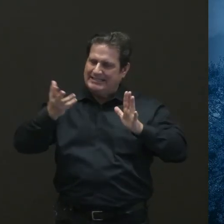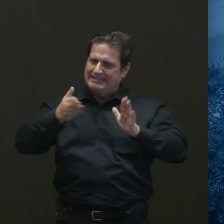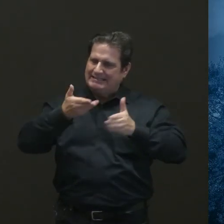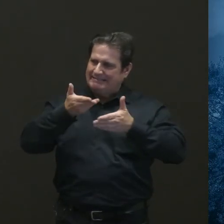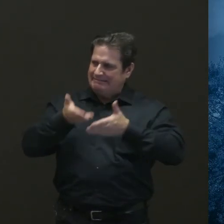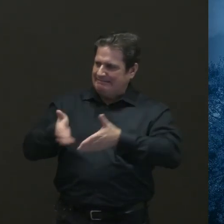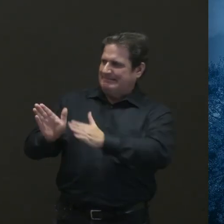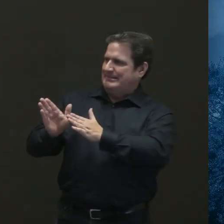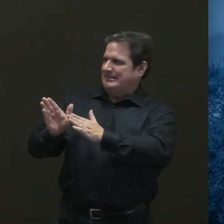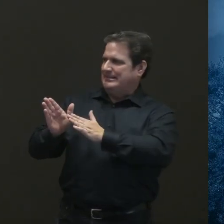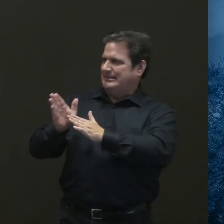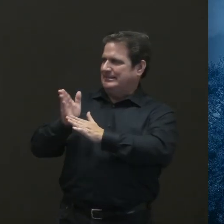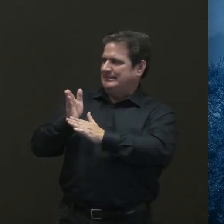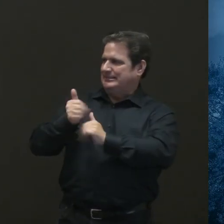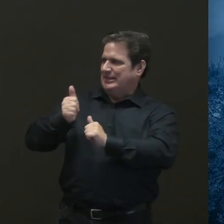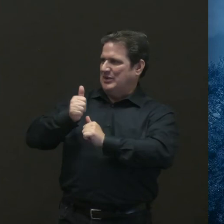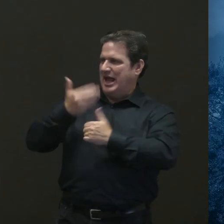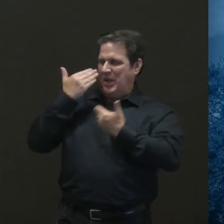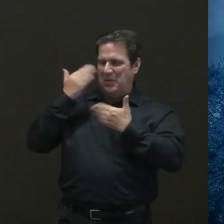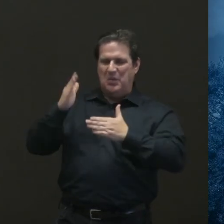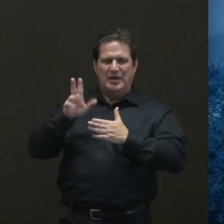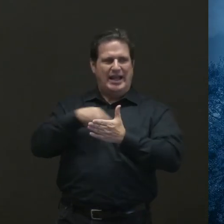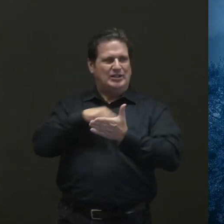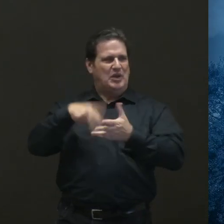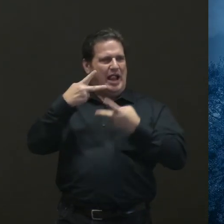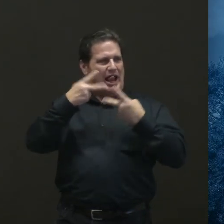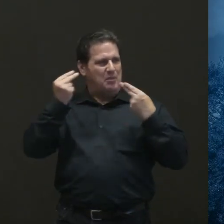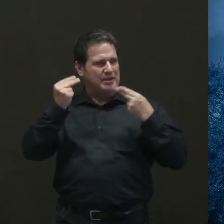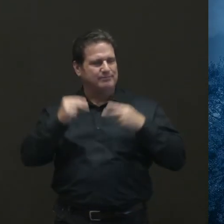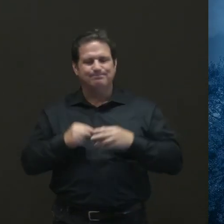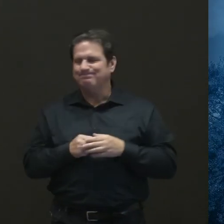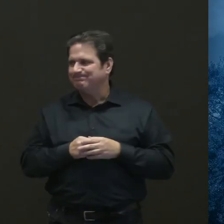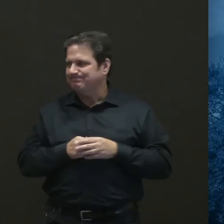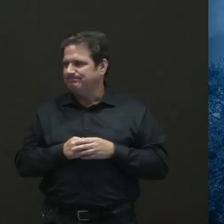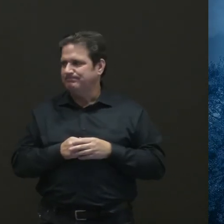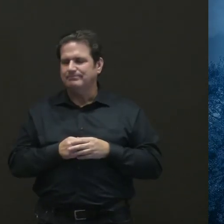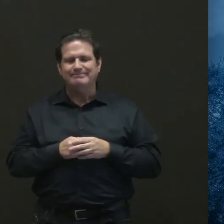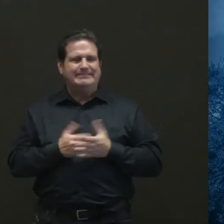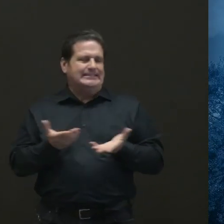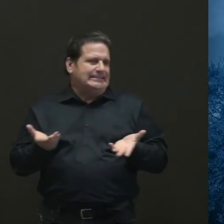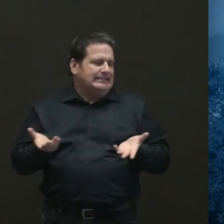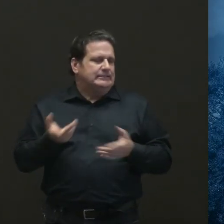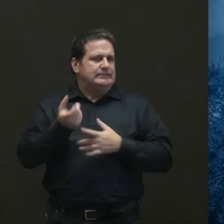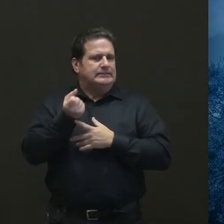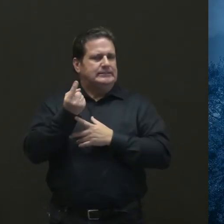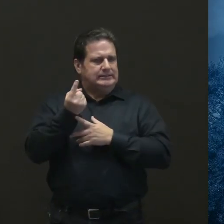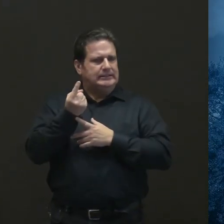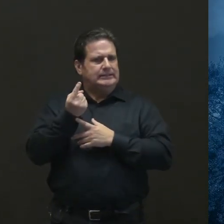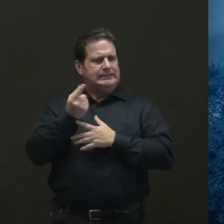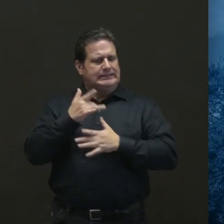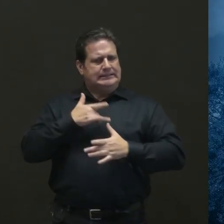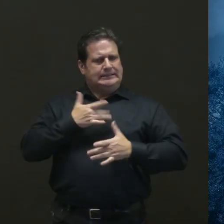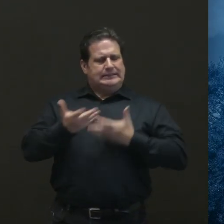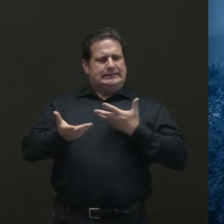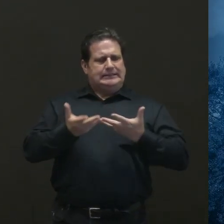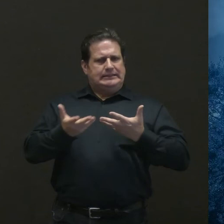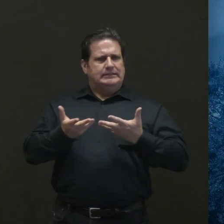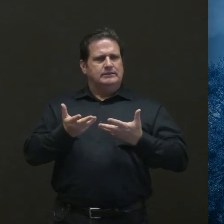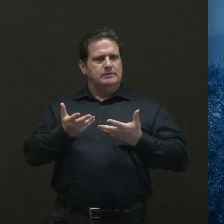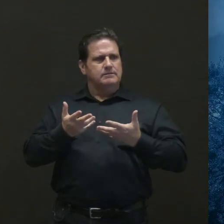Secretary Magarik for this question. As a parent, I understand the anxiety I've heard